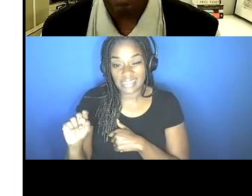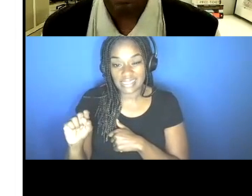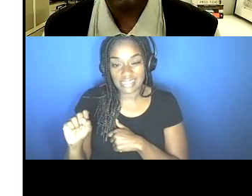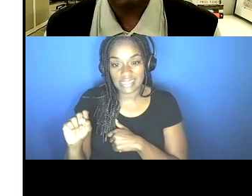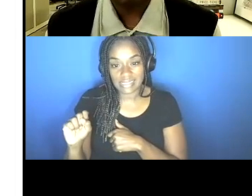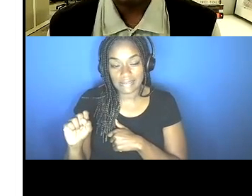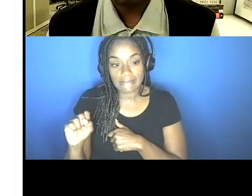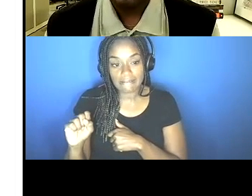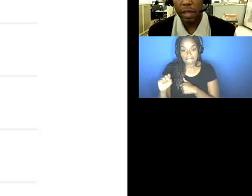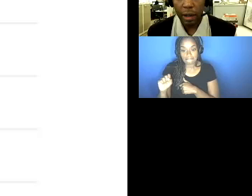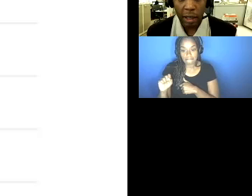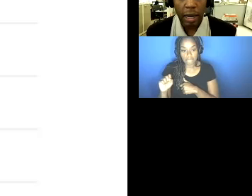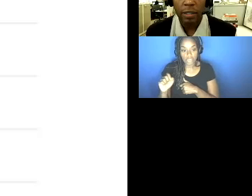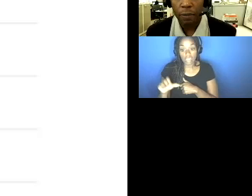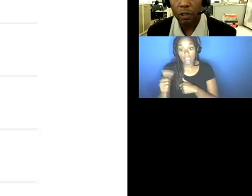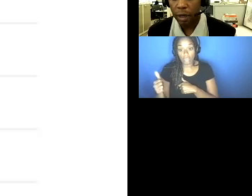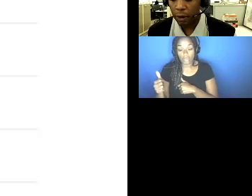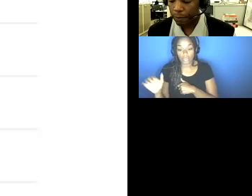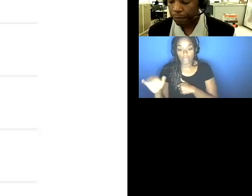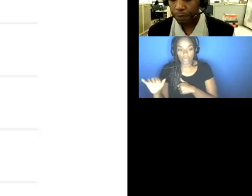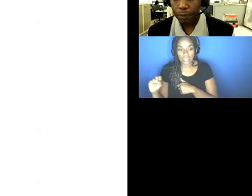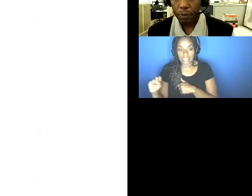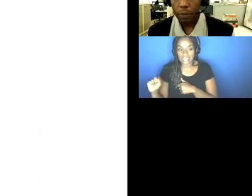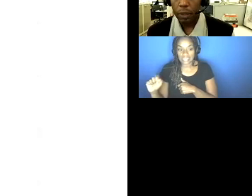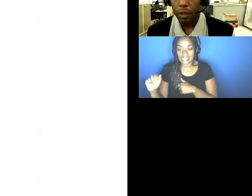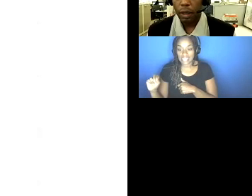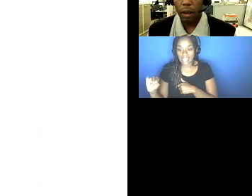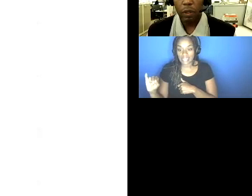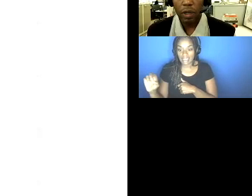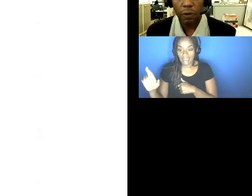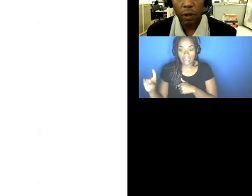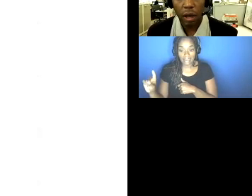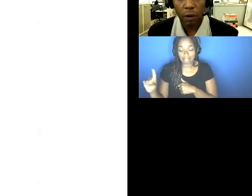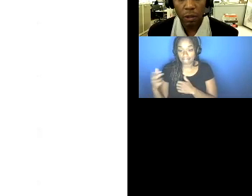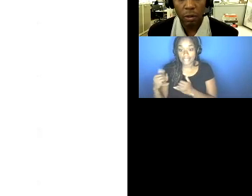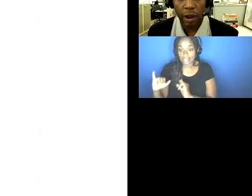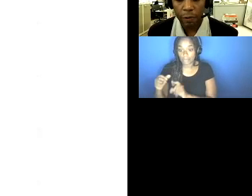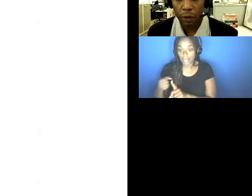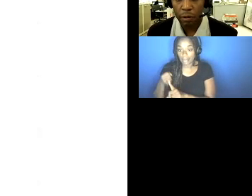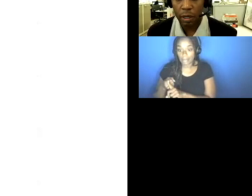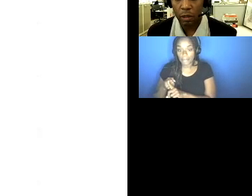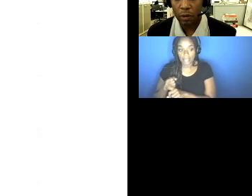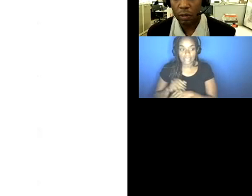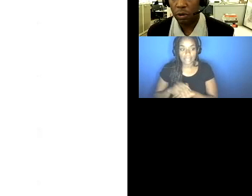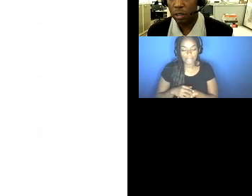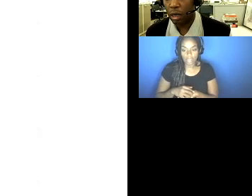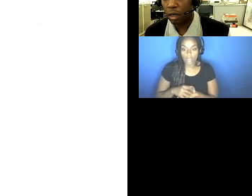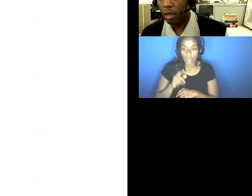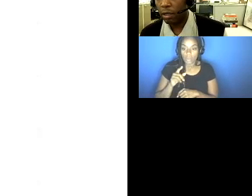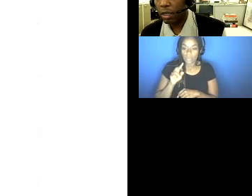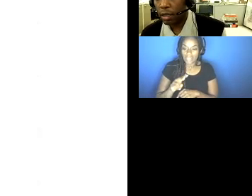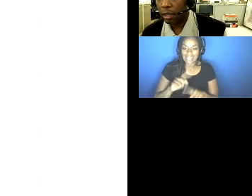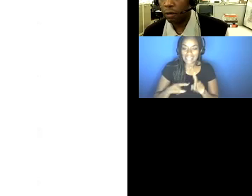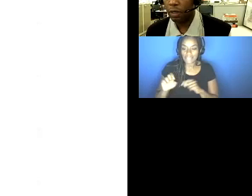the other larger boroughs too. Staten Island has not been spared. Um, looking for across demographic groups, I think it's always important to